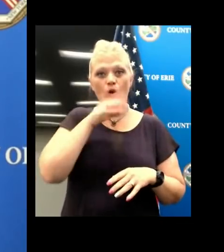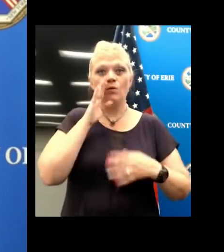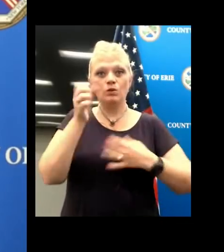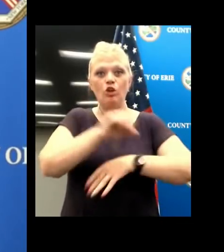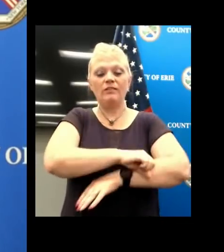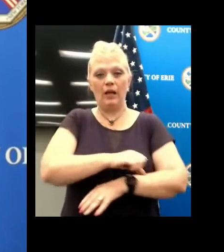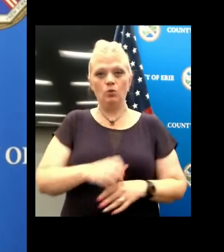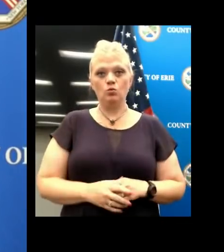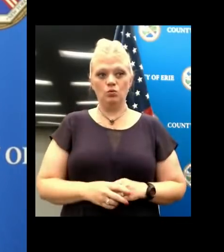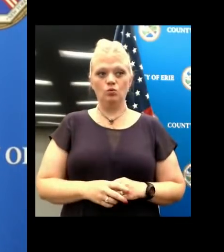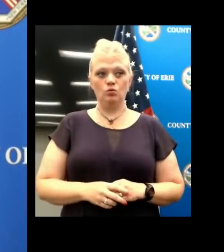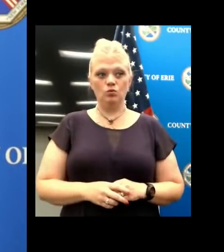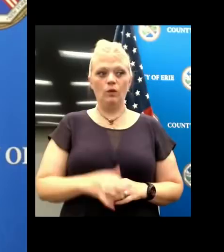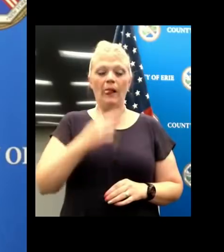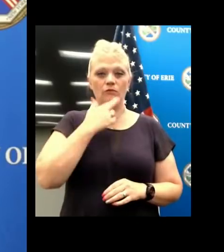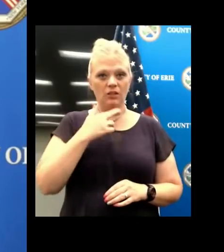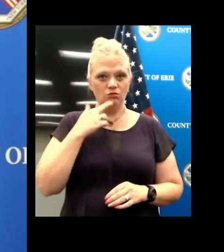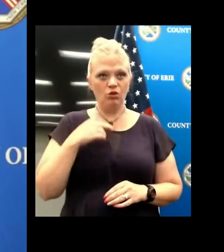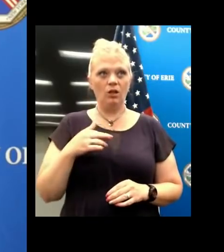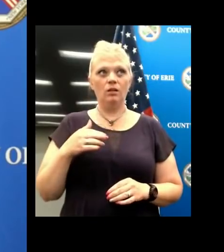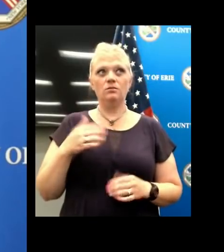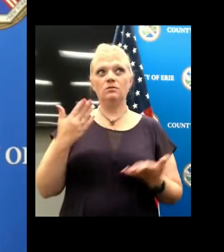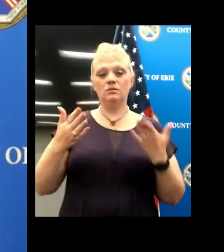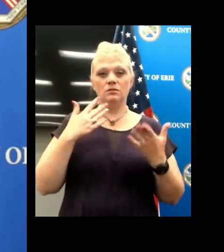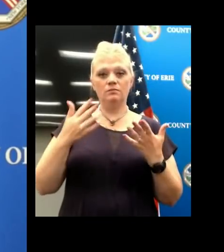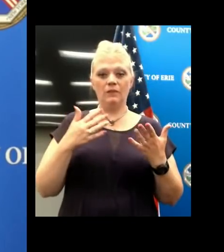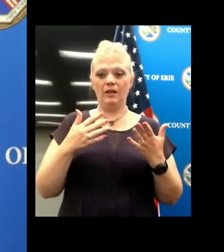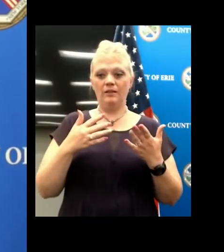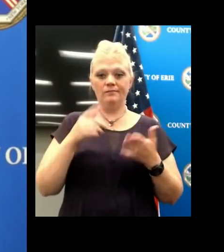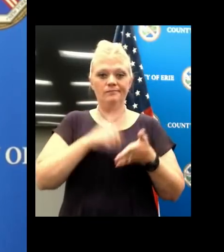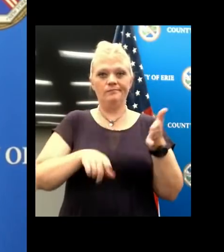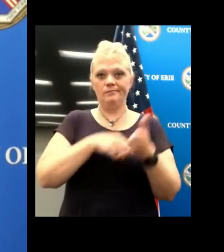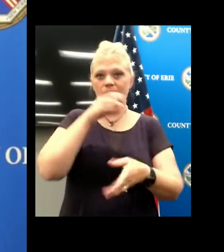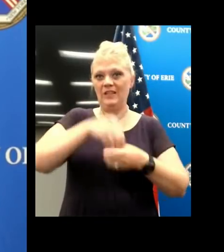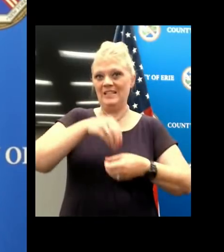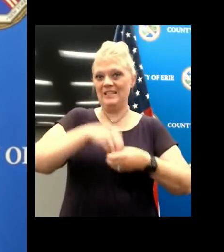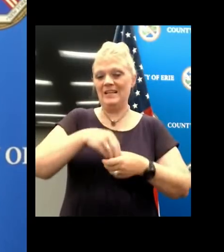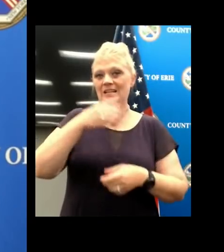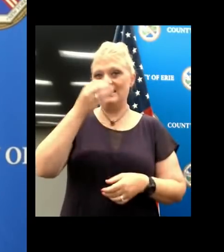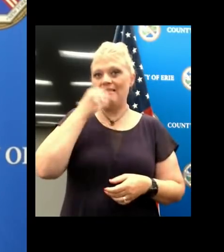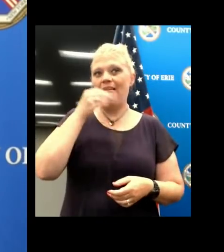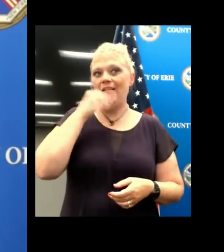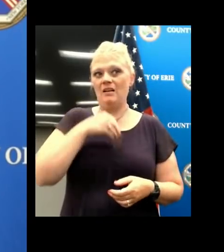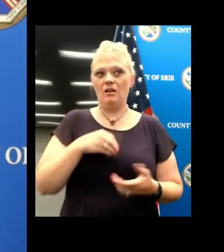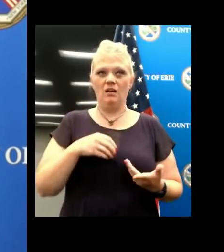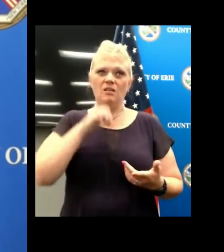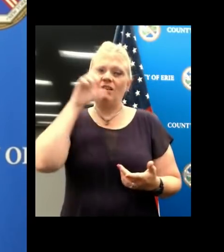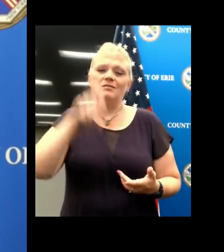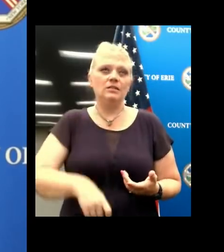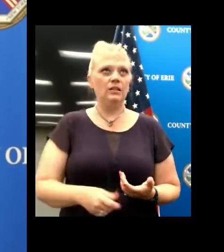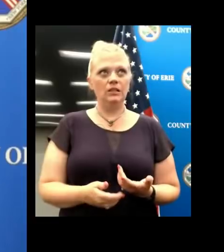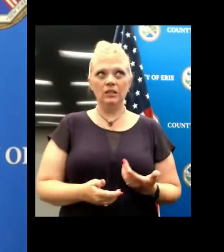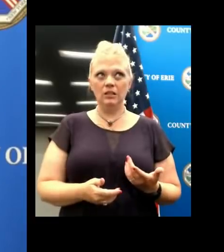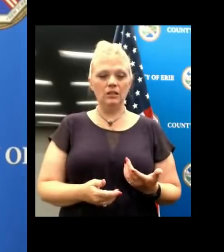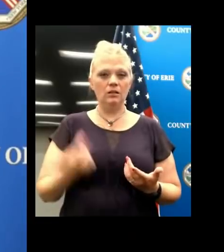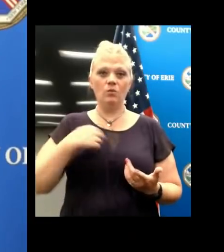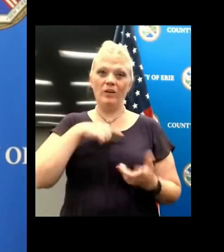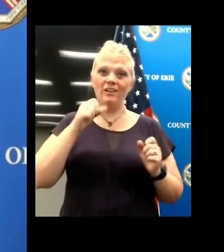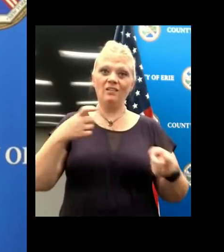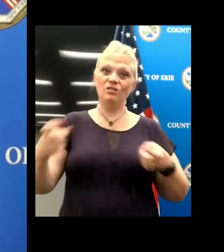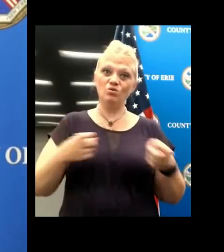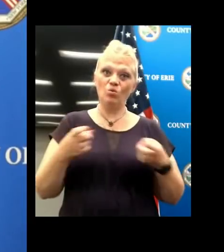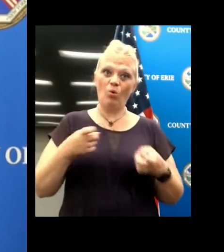down, and restaurants might lose indoor dining. And that's uncalled for. It's not needed, because we can control